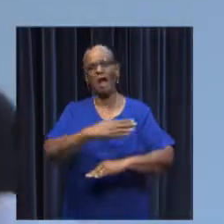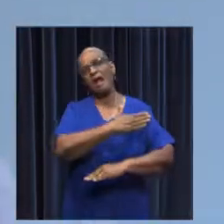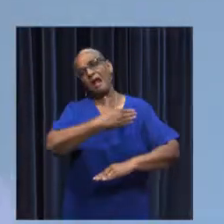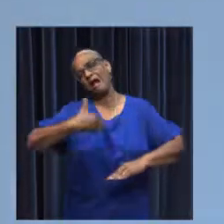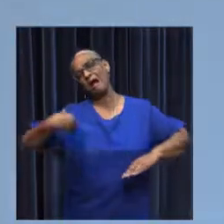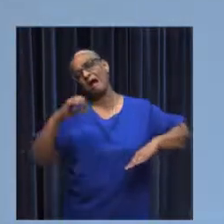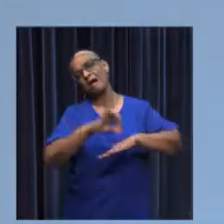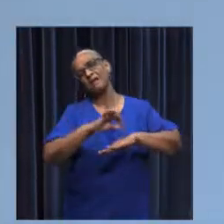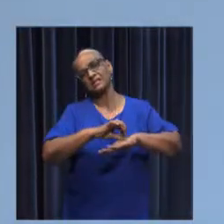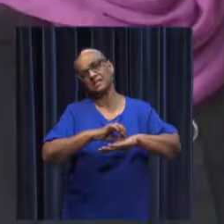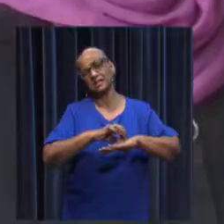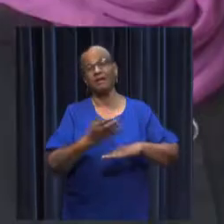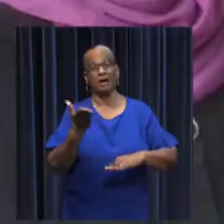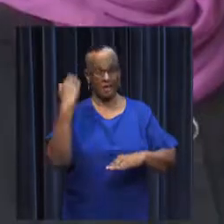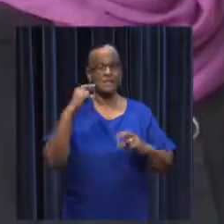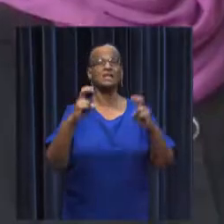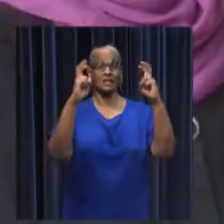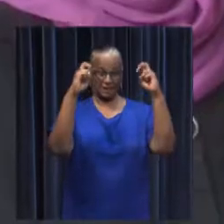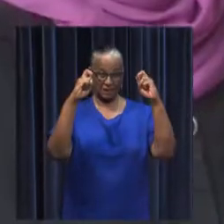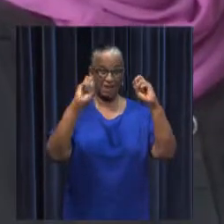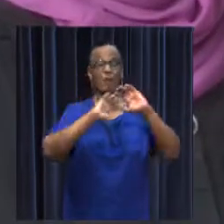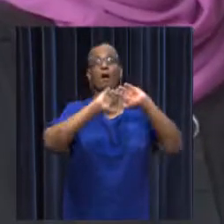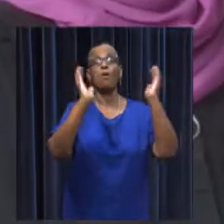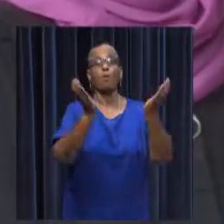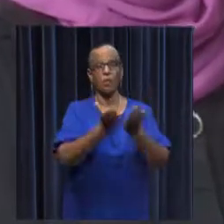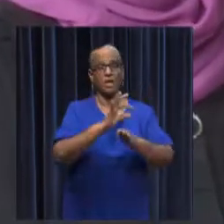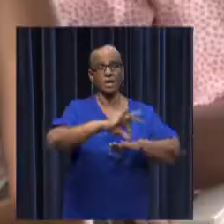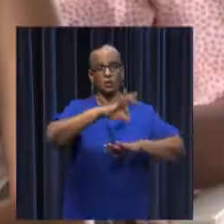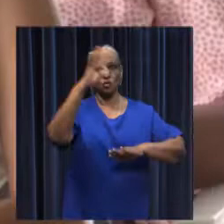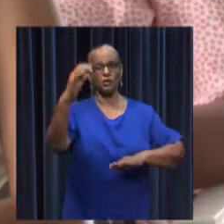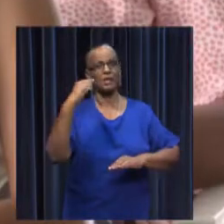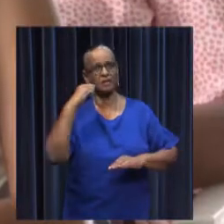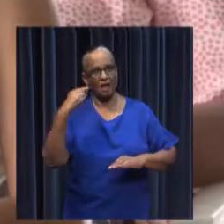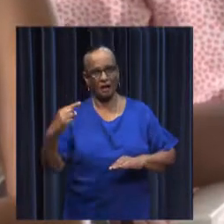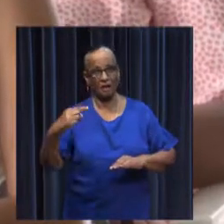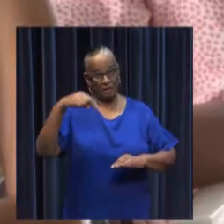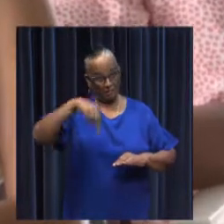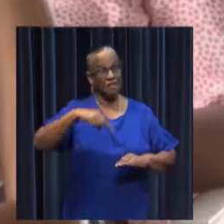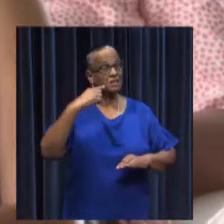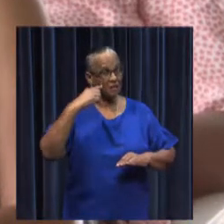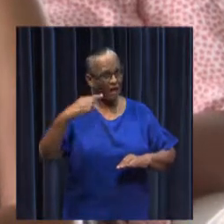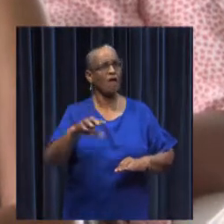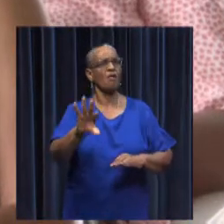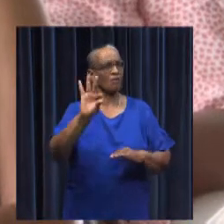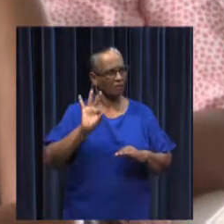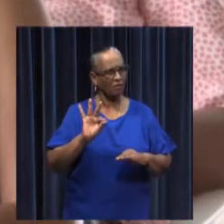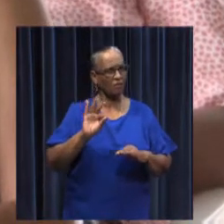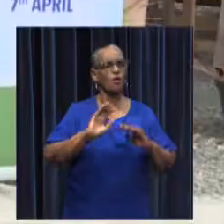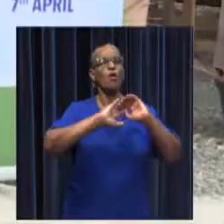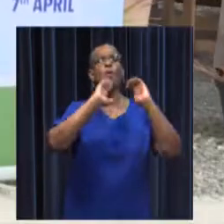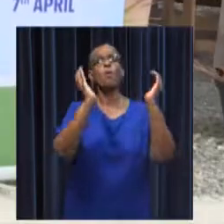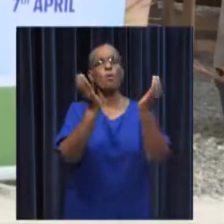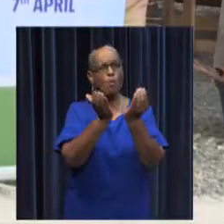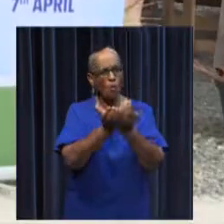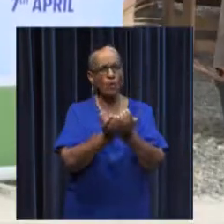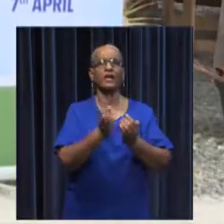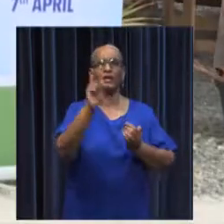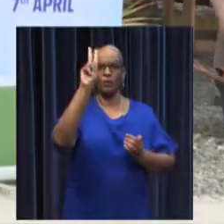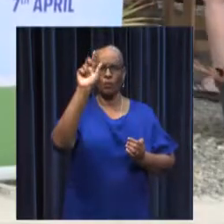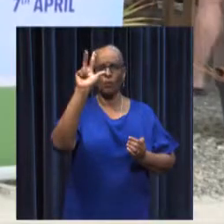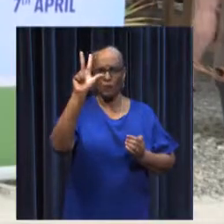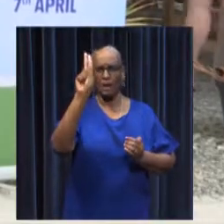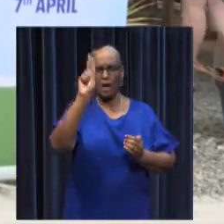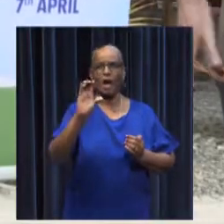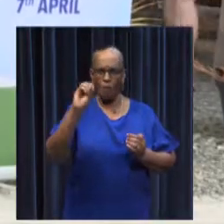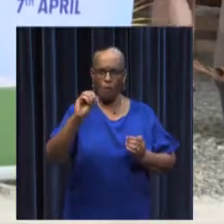the theme of World Health Day, which was commemorated yesterday. This day has been proclaimed by the World Health